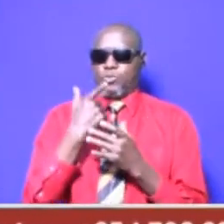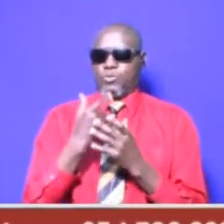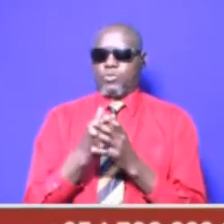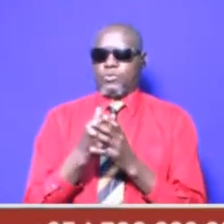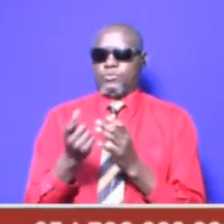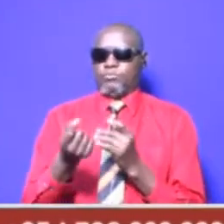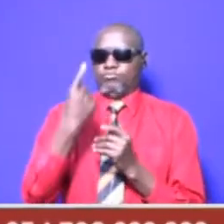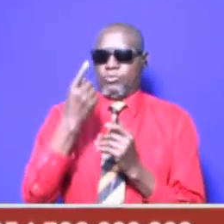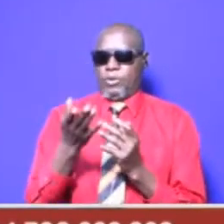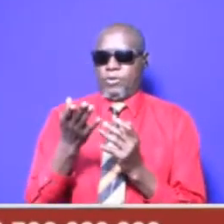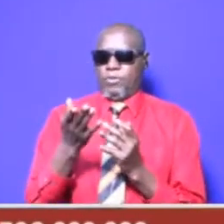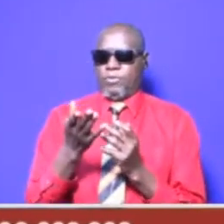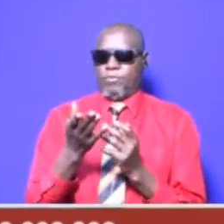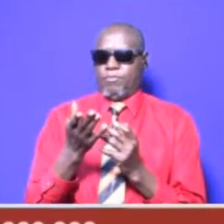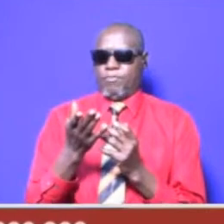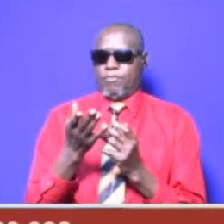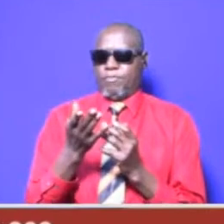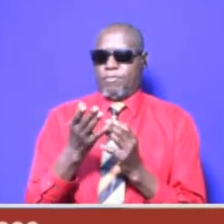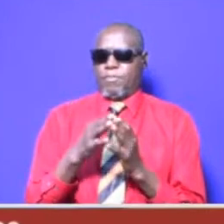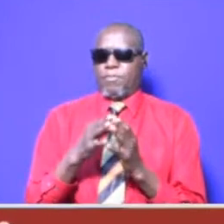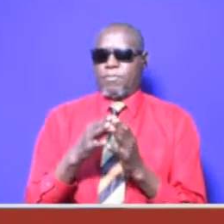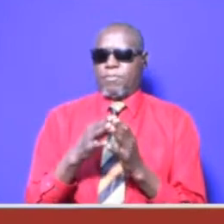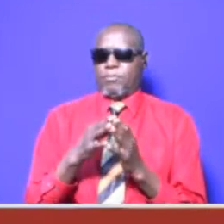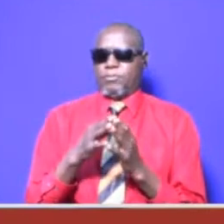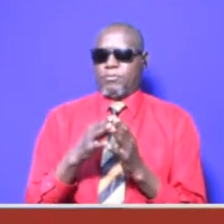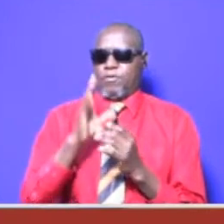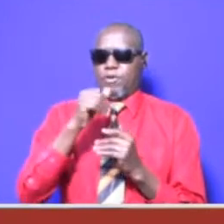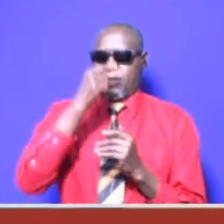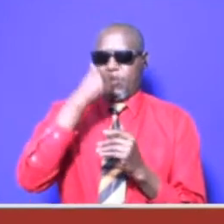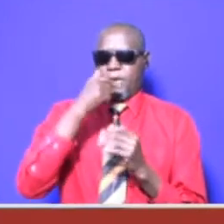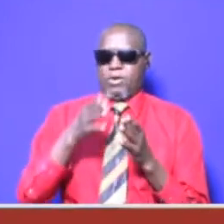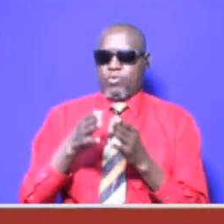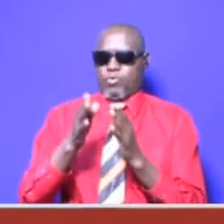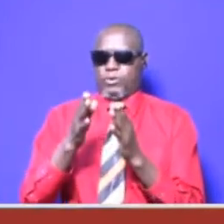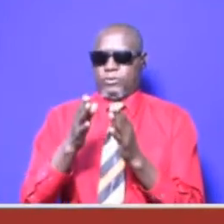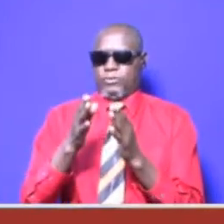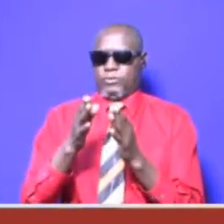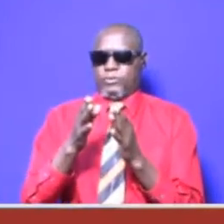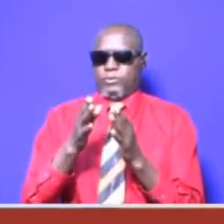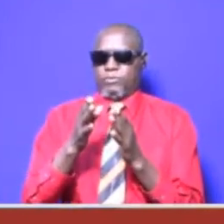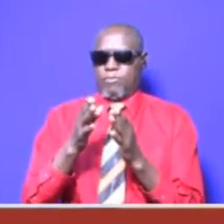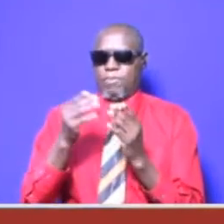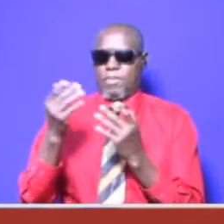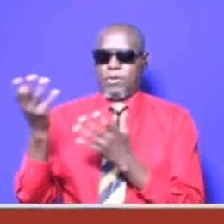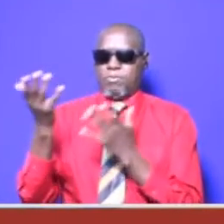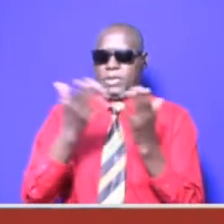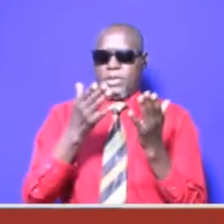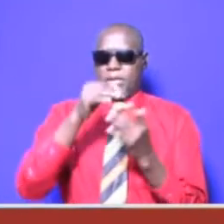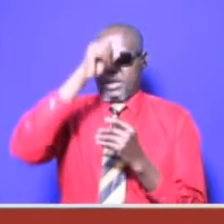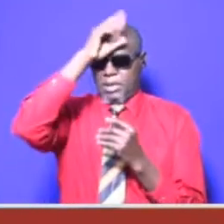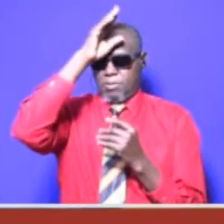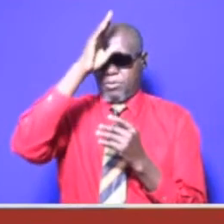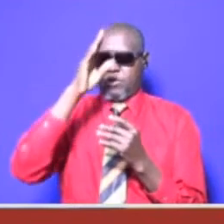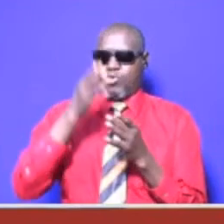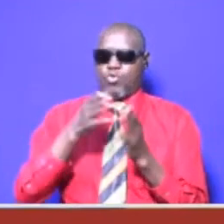huge. The entire roads from all the way from Thika Road, they were actually blocked. Kabul Road was blocked.